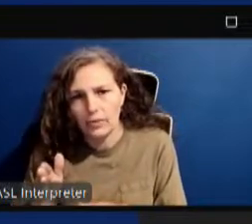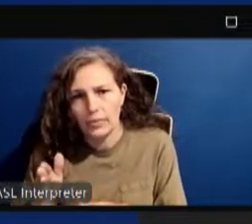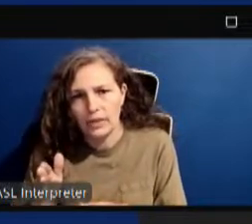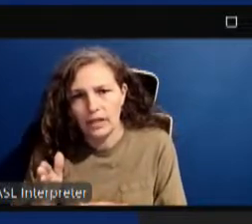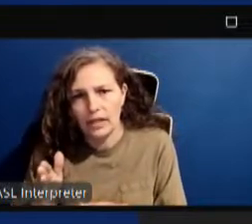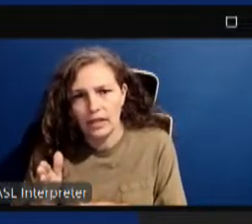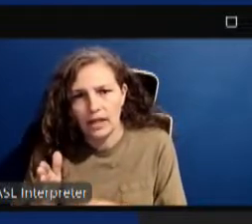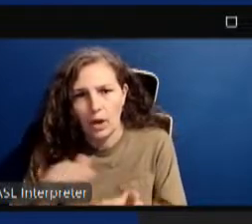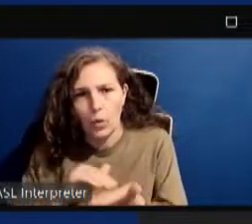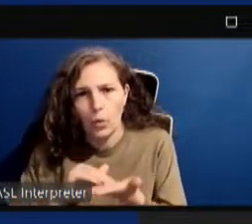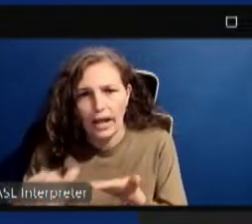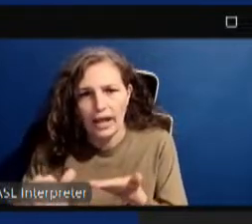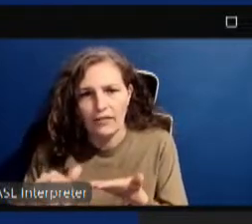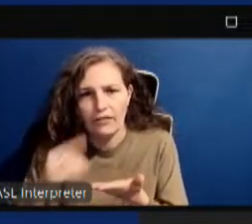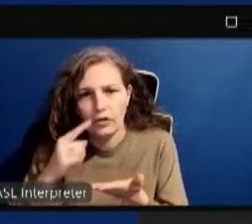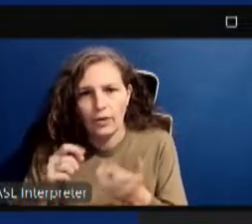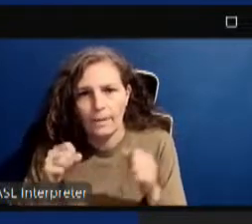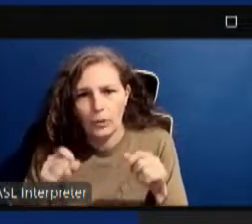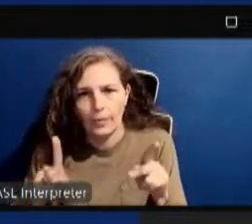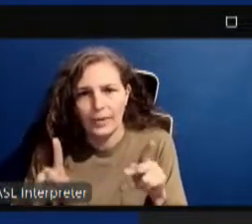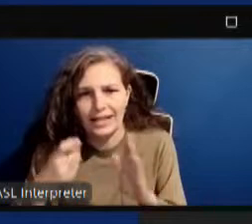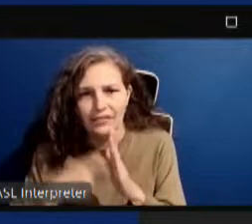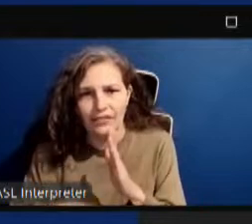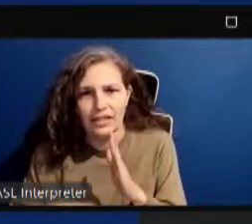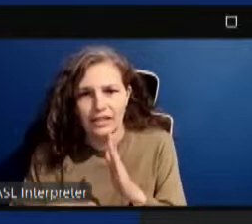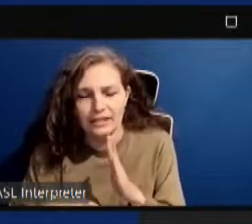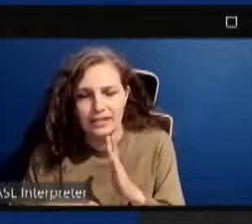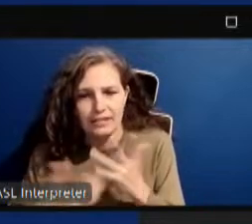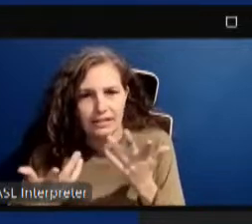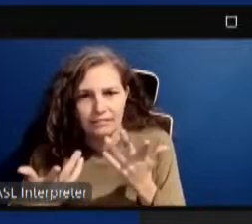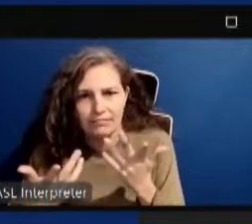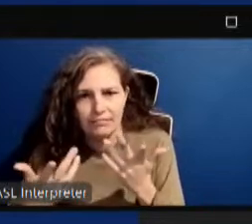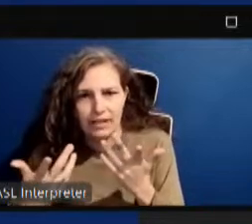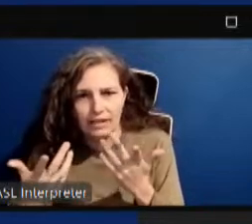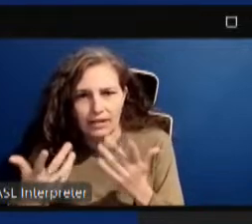when and how would that go into effect?